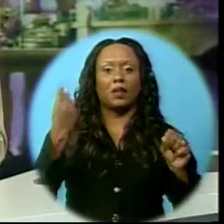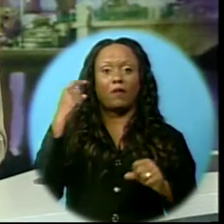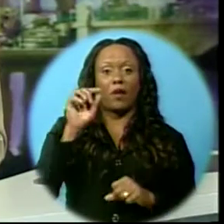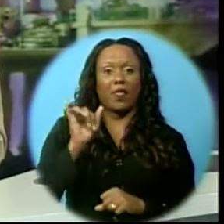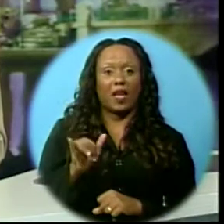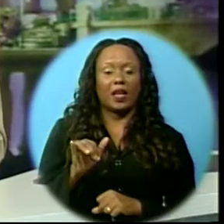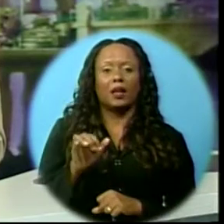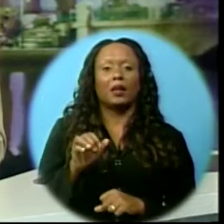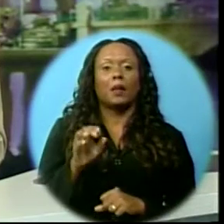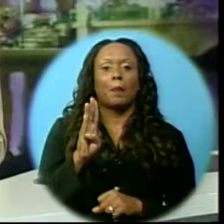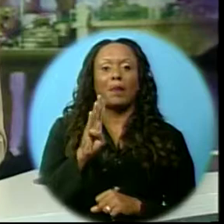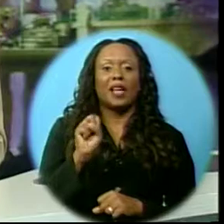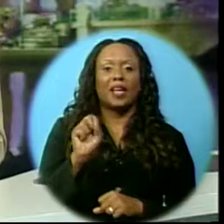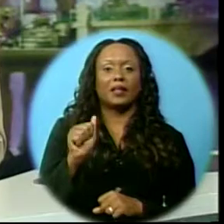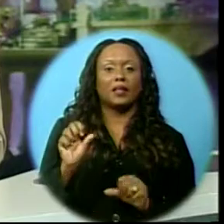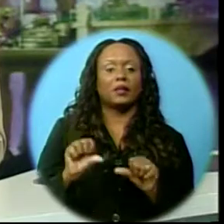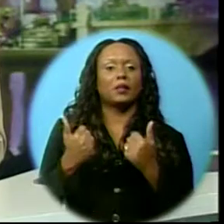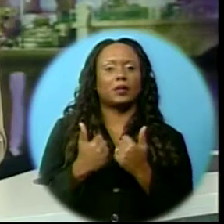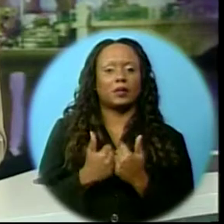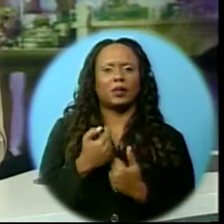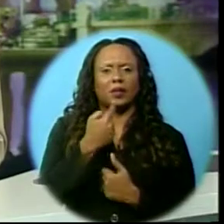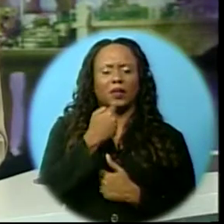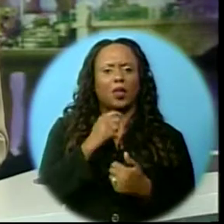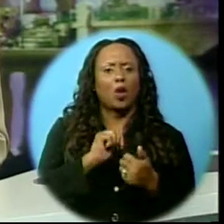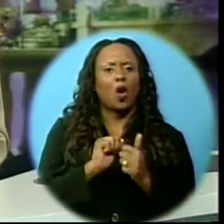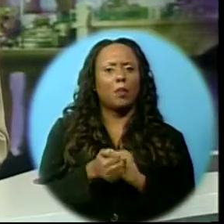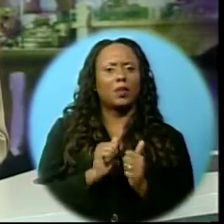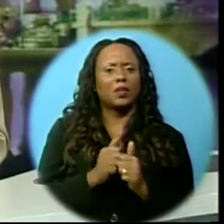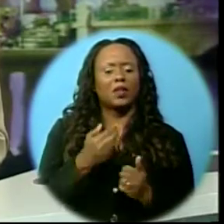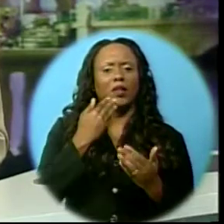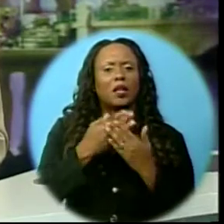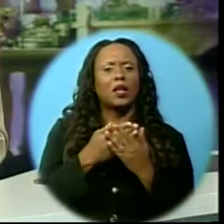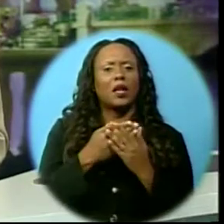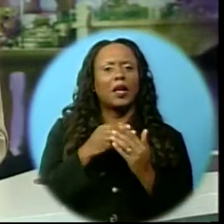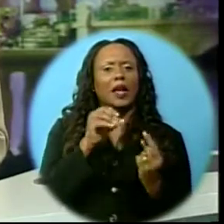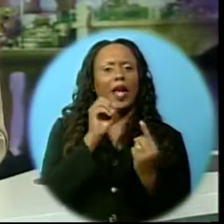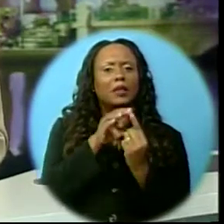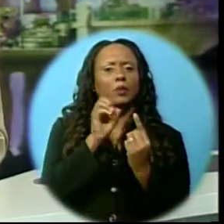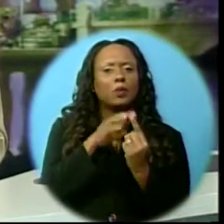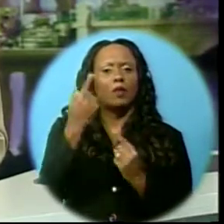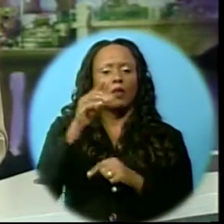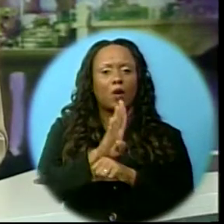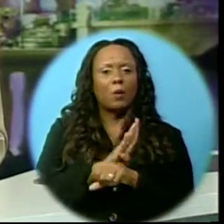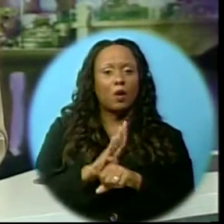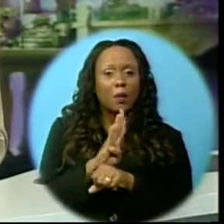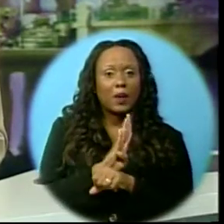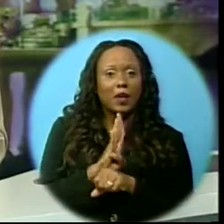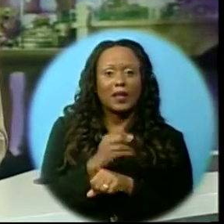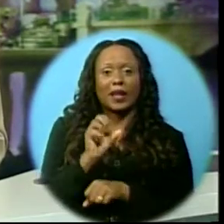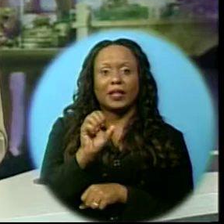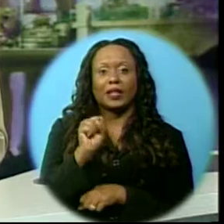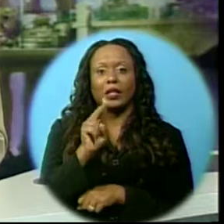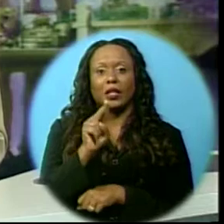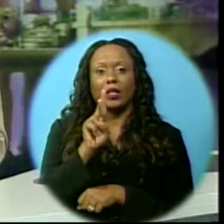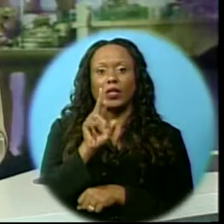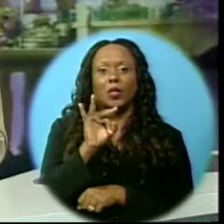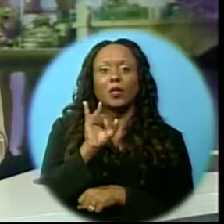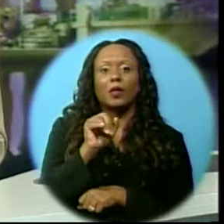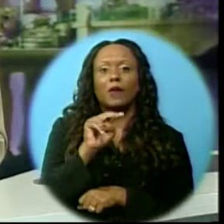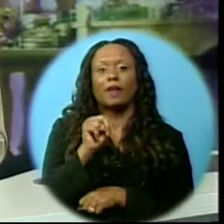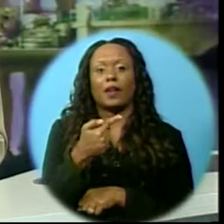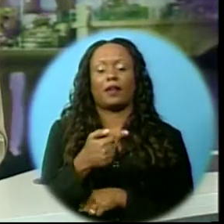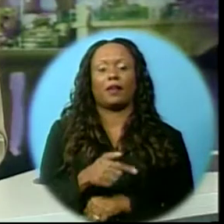President of the BSA, Christopher Clark, says that these competitions provide great exposure for the island and its